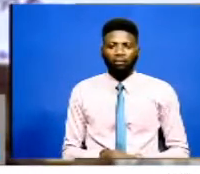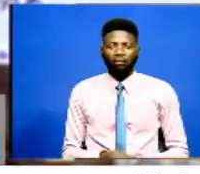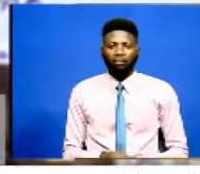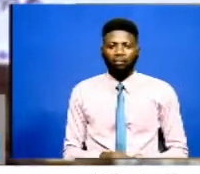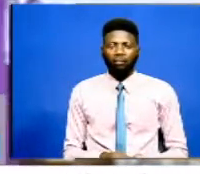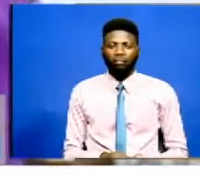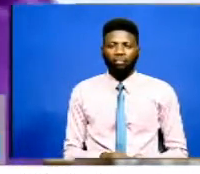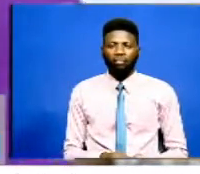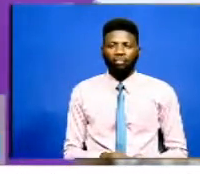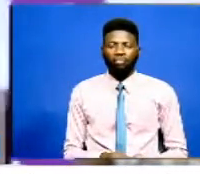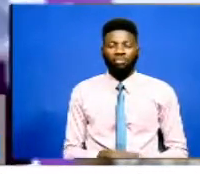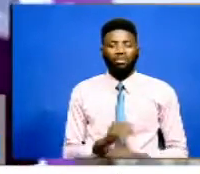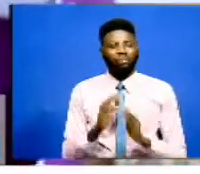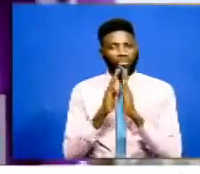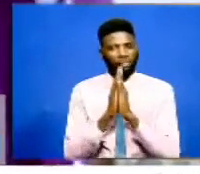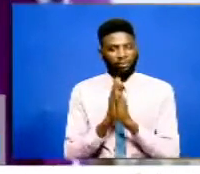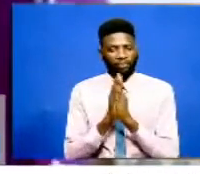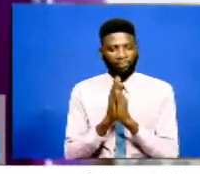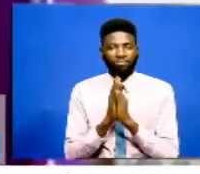Let us pray.